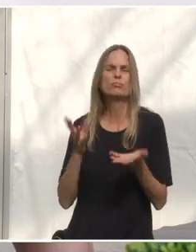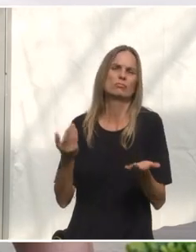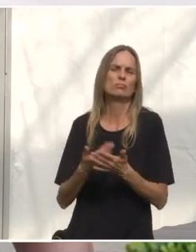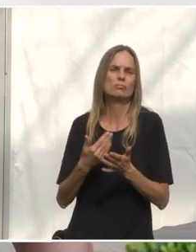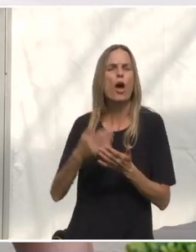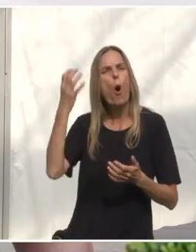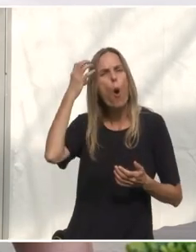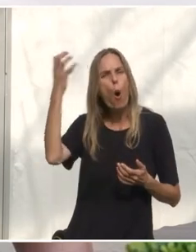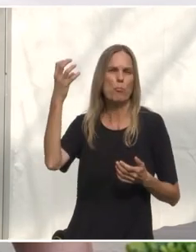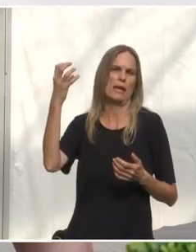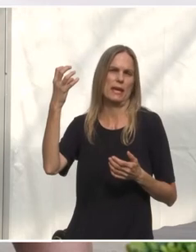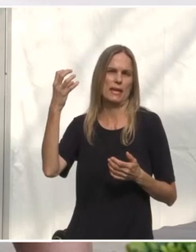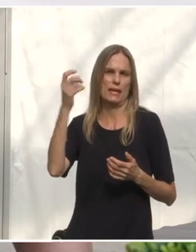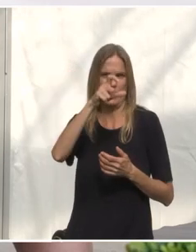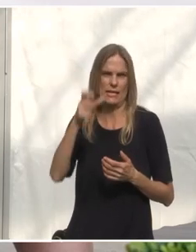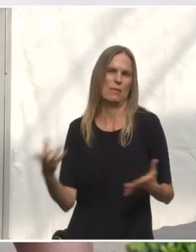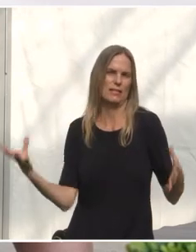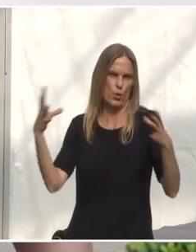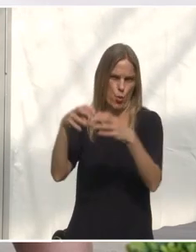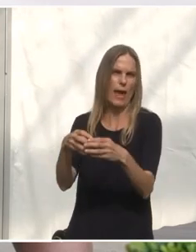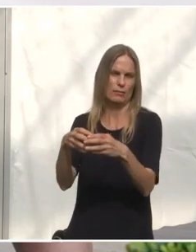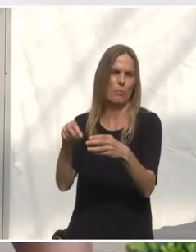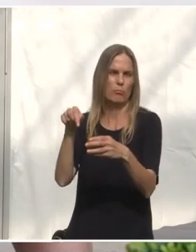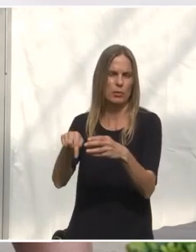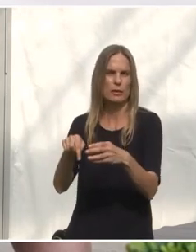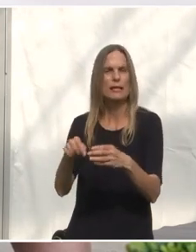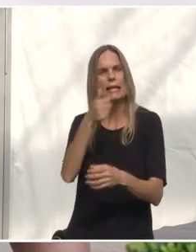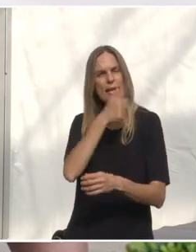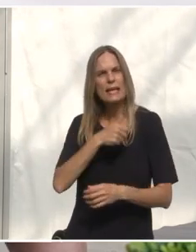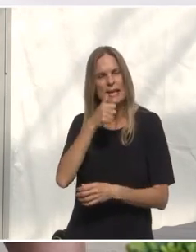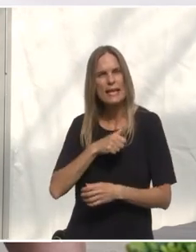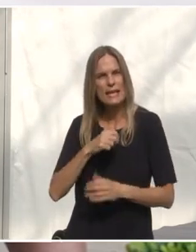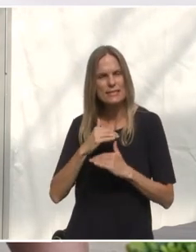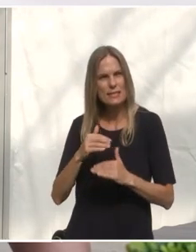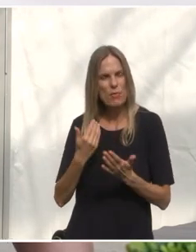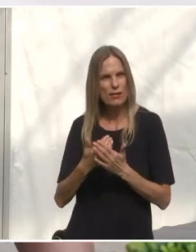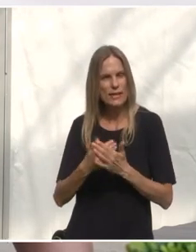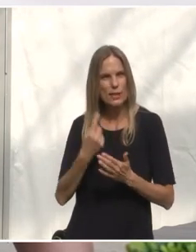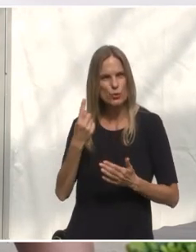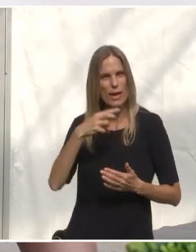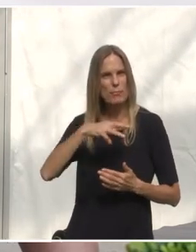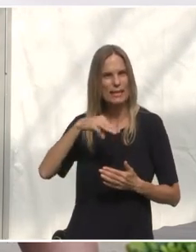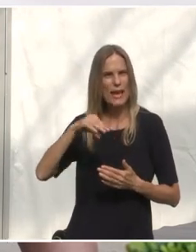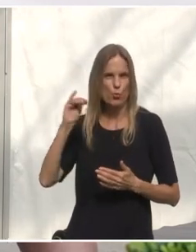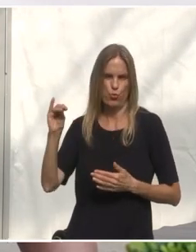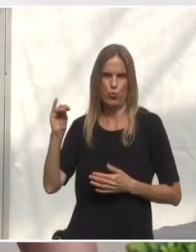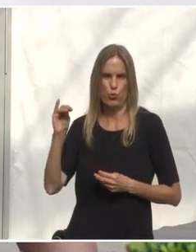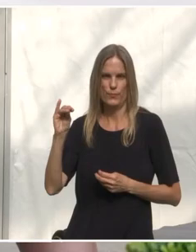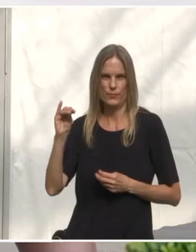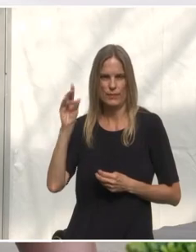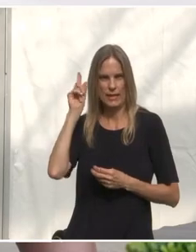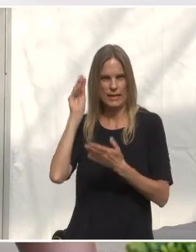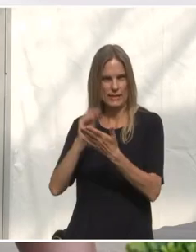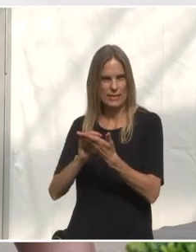bring people together. In Estonia, there's this one NGO called